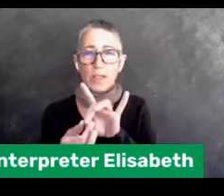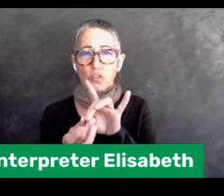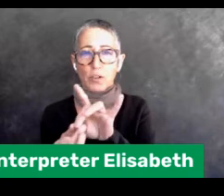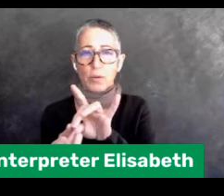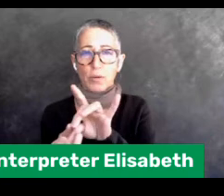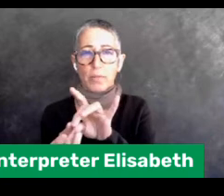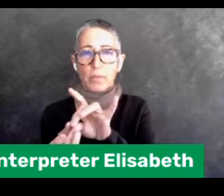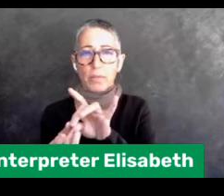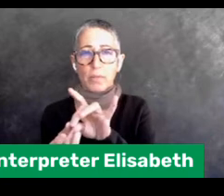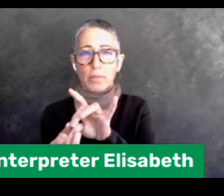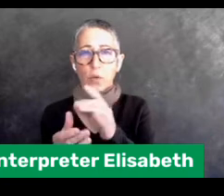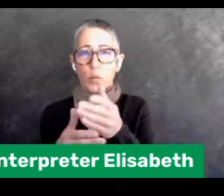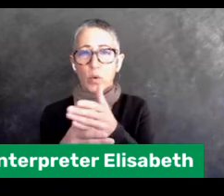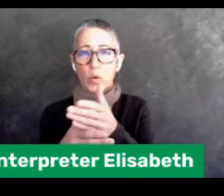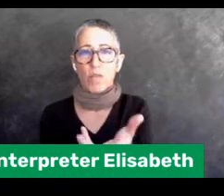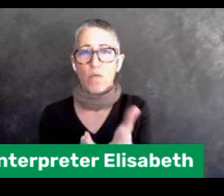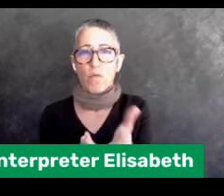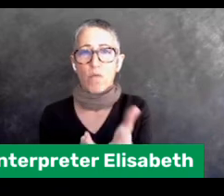community.